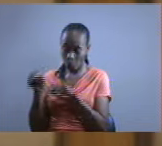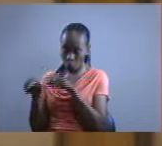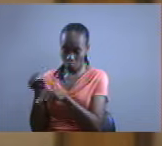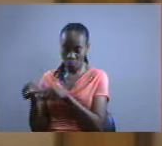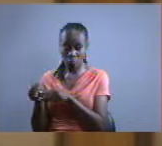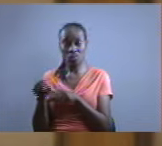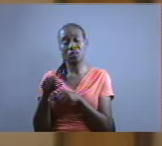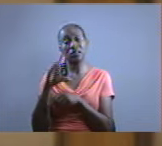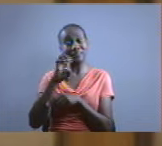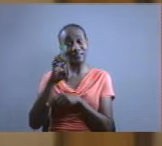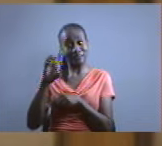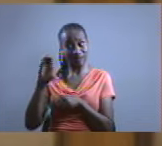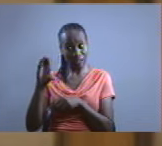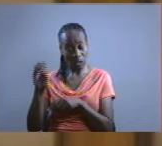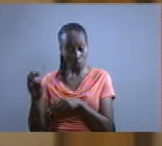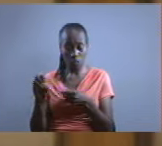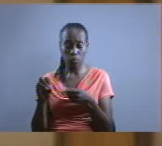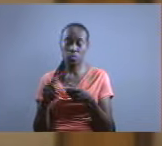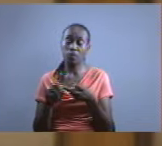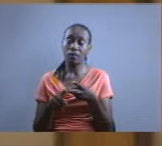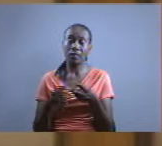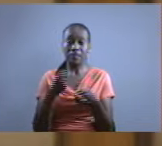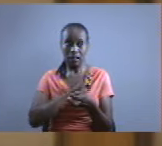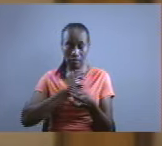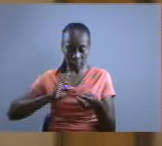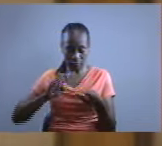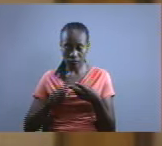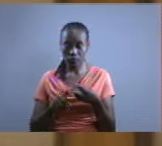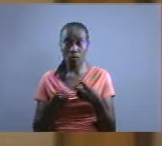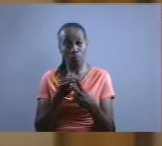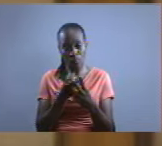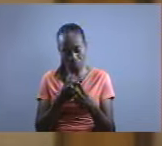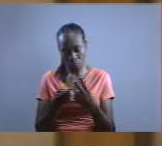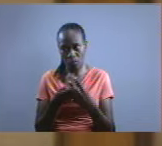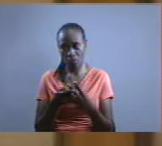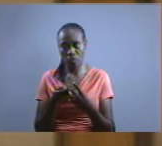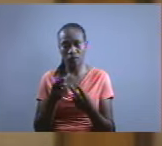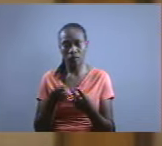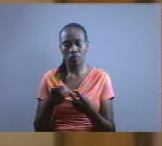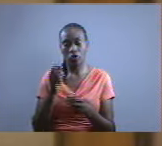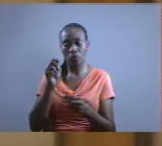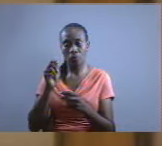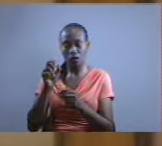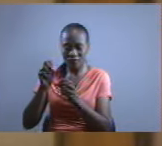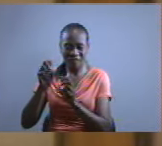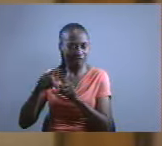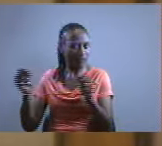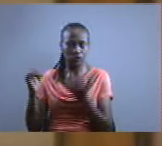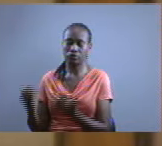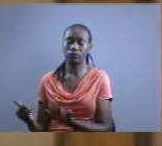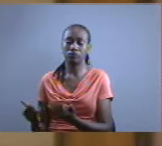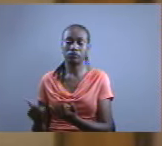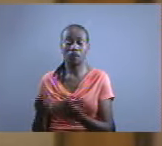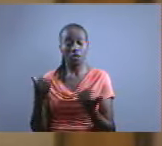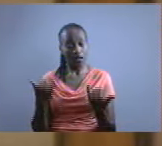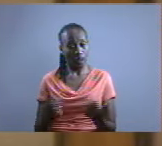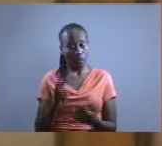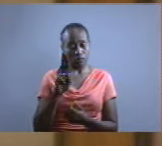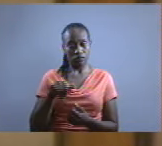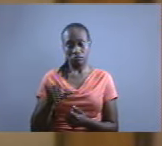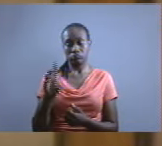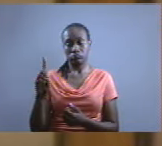Chief Operating Officer and Executive Manager of Corporate Services have been dropped. Since its inception, NYDA has